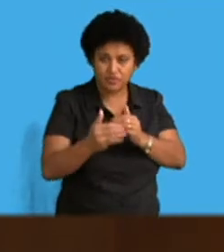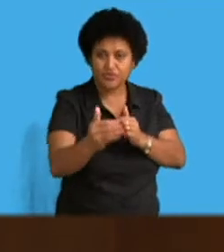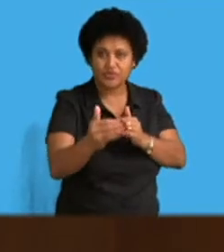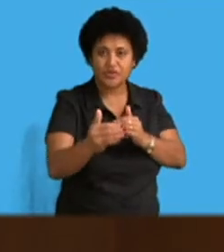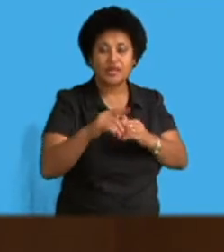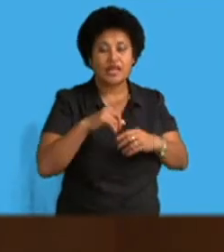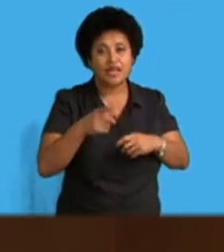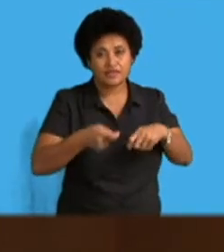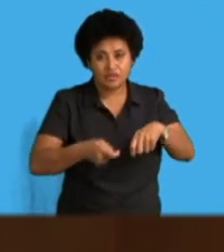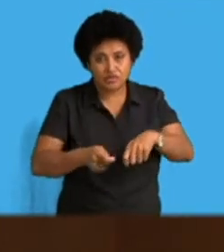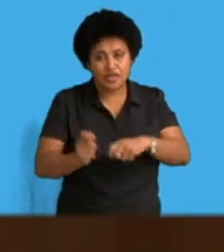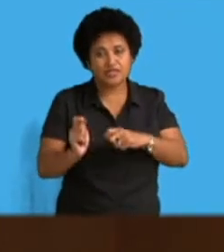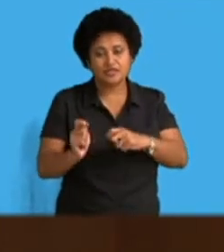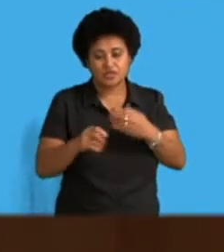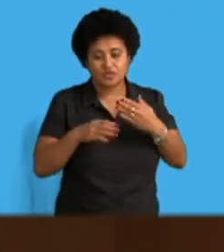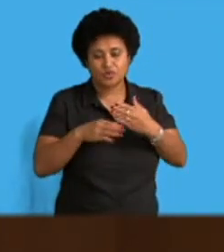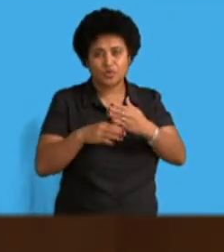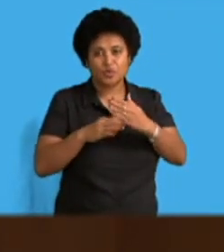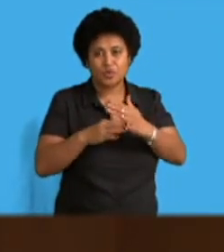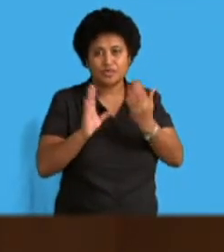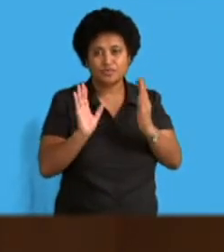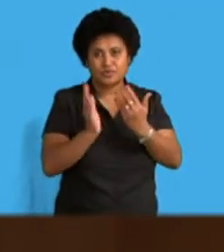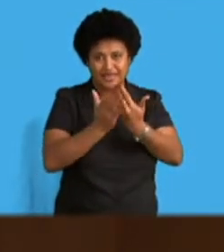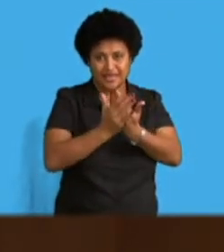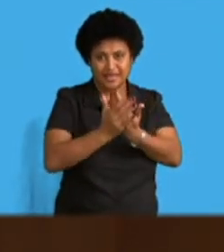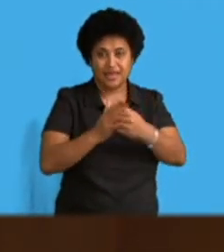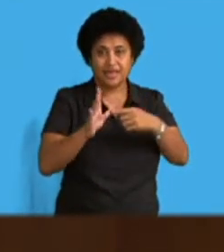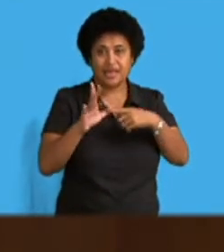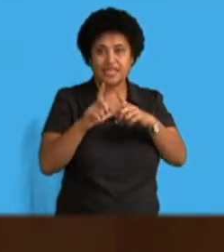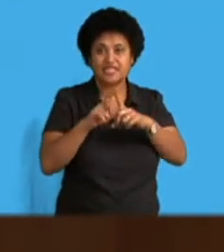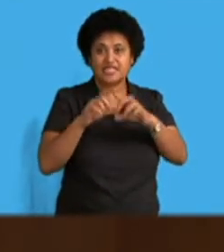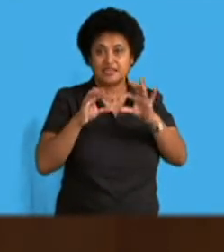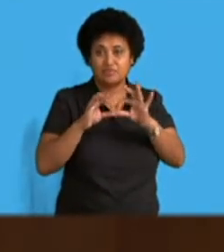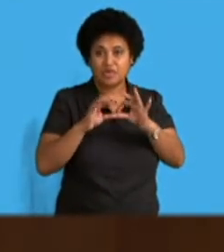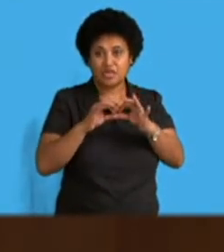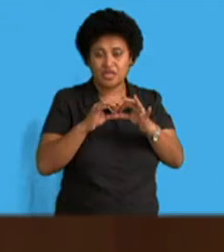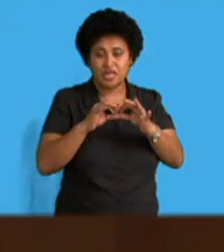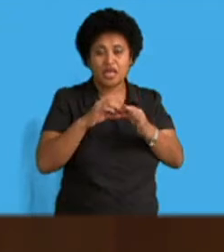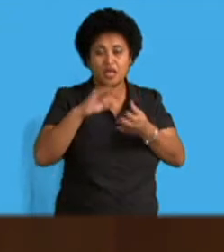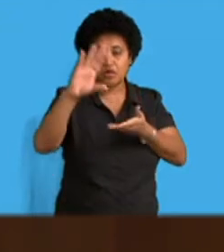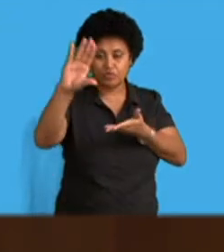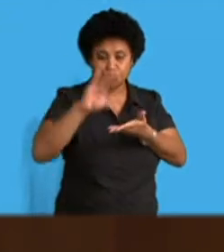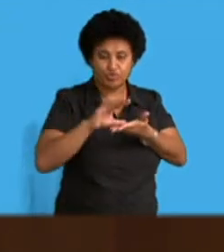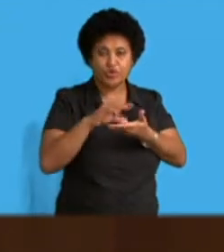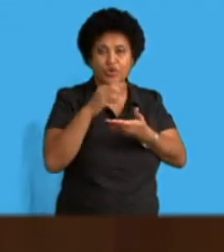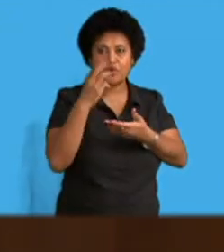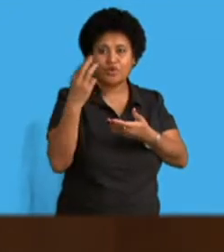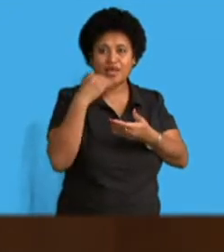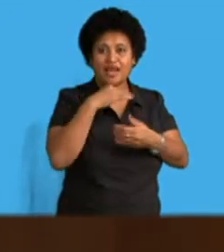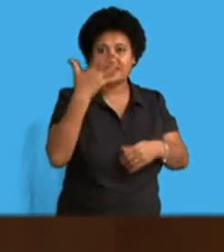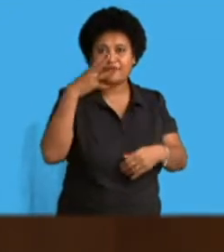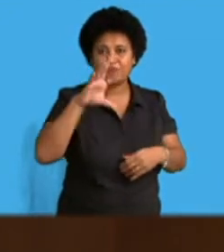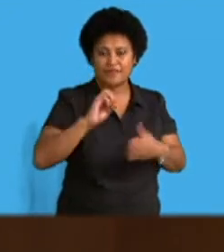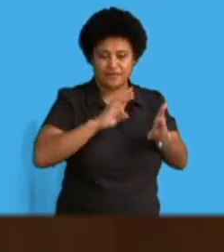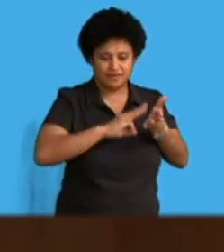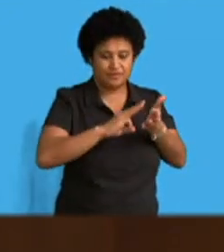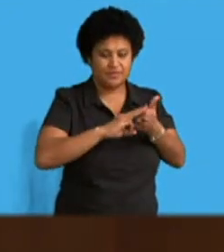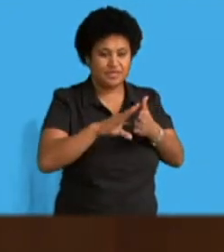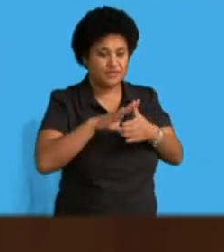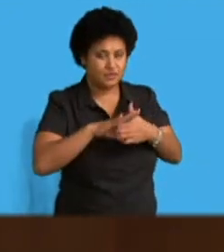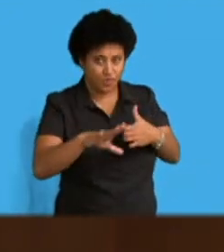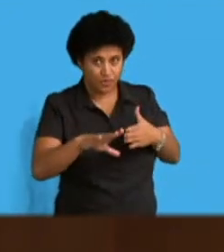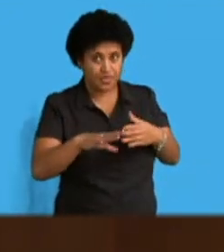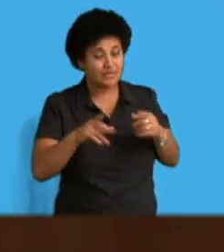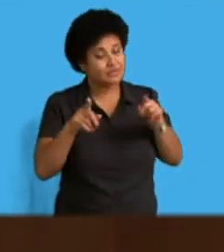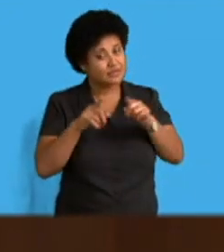strategy, Honourable Deputy Speaker, ADB anticipates an allocation of $350 million to help Fiji overcome its key development challenges. ADB has also